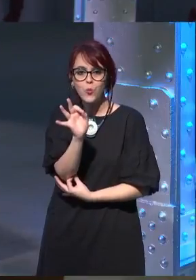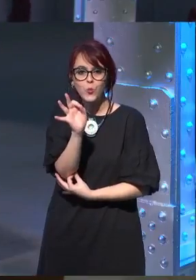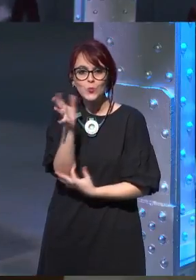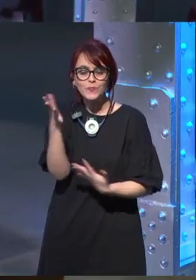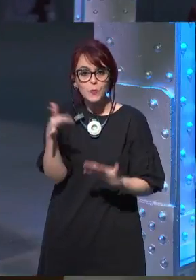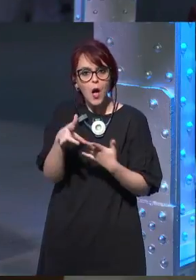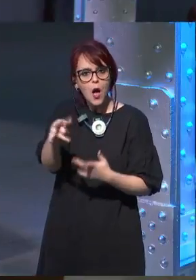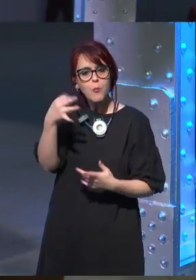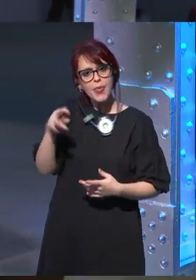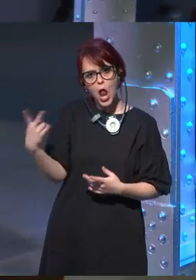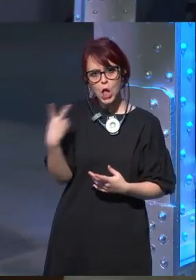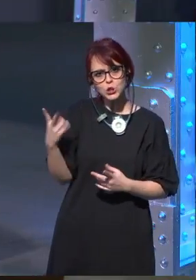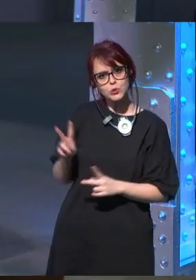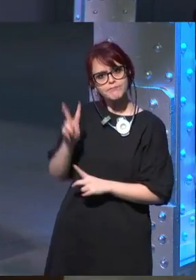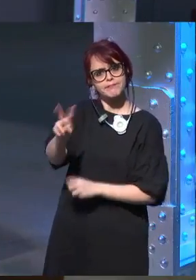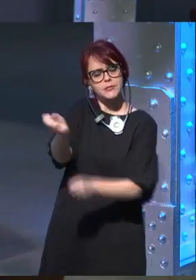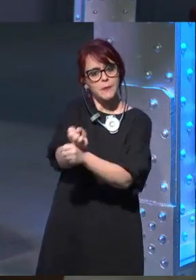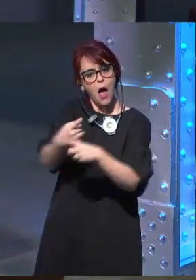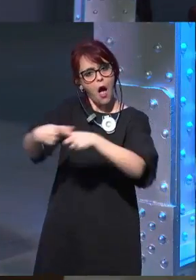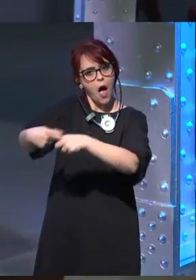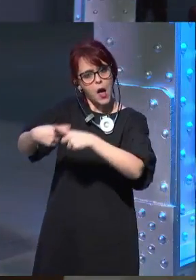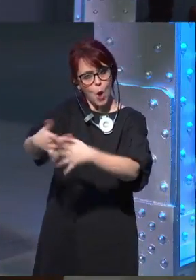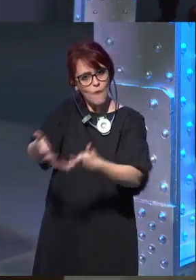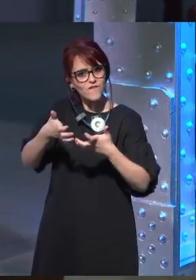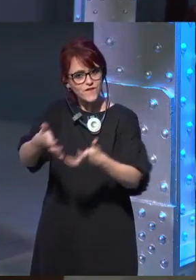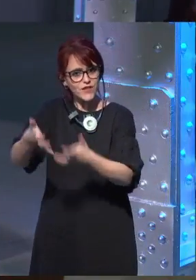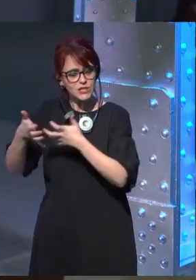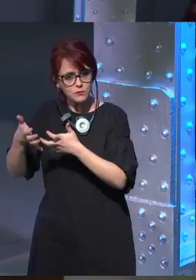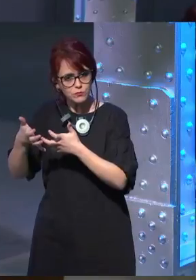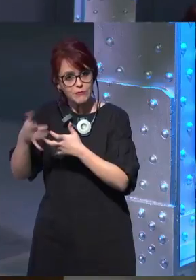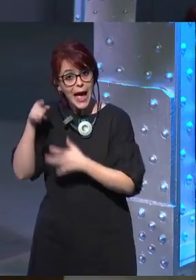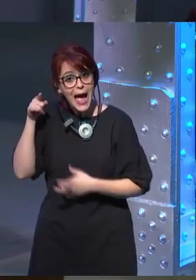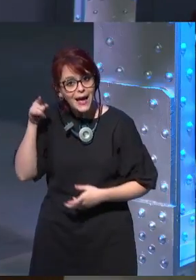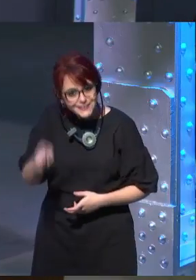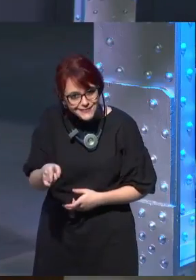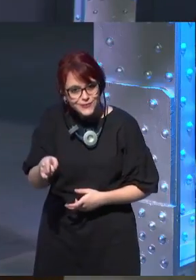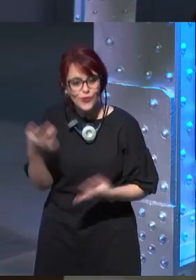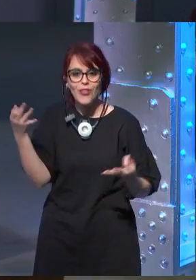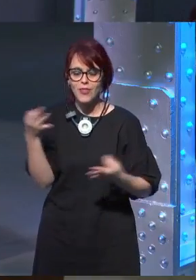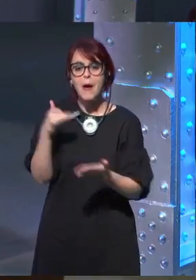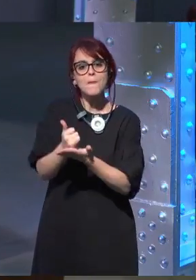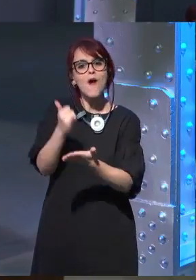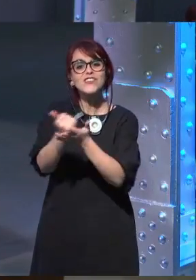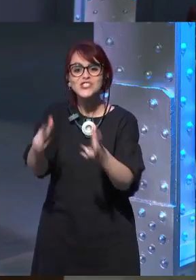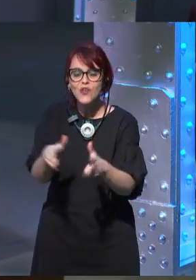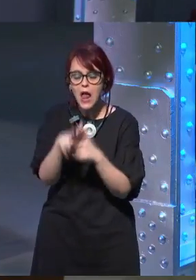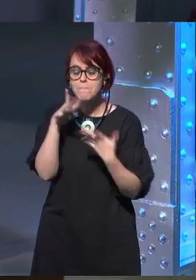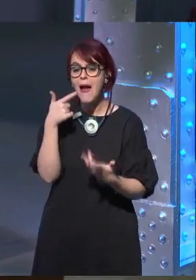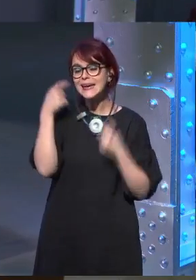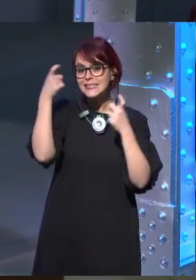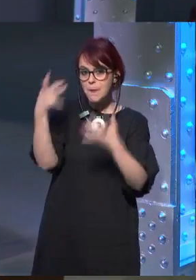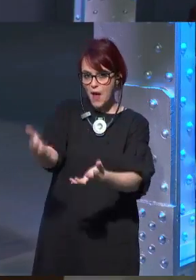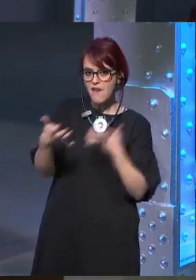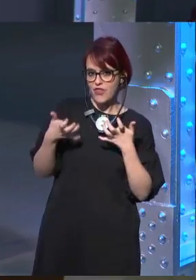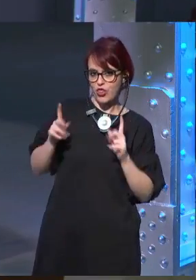that graphic designer job you have. Right? That's what social proof fixes. Quantified